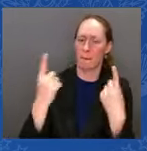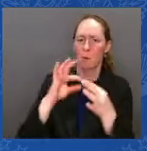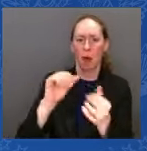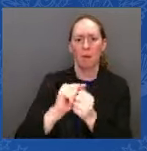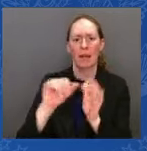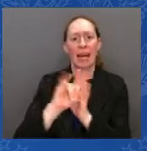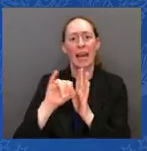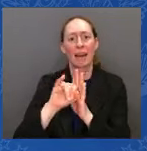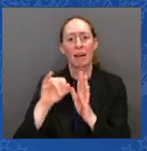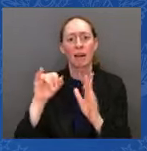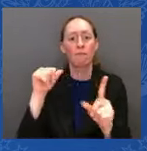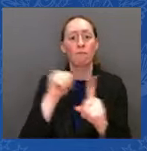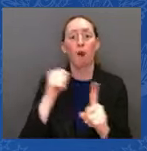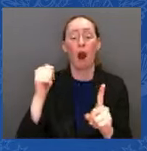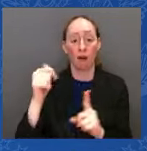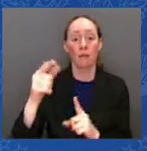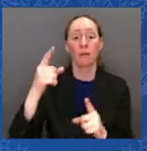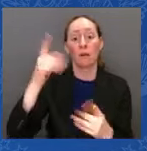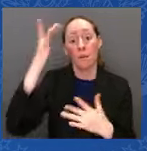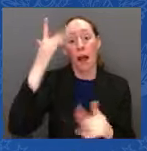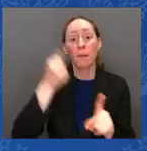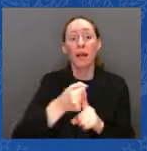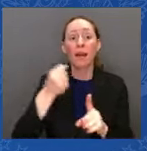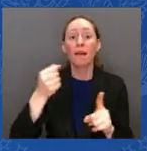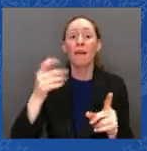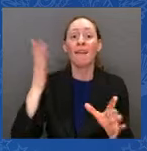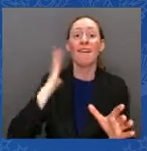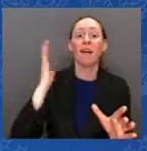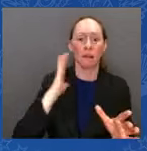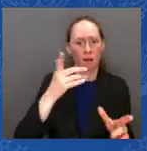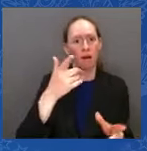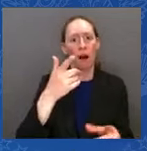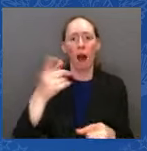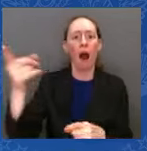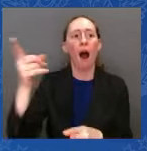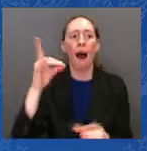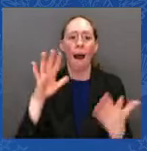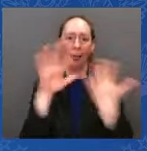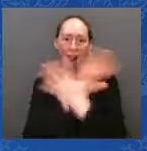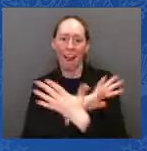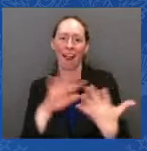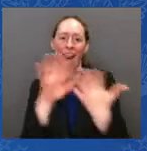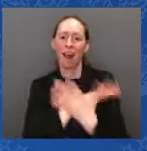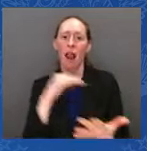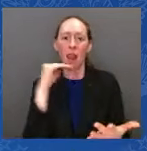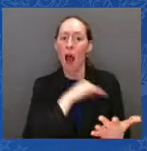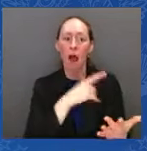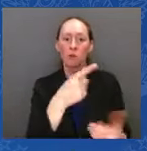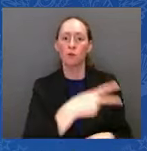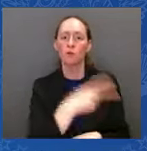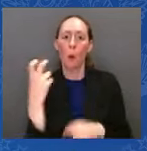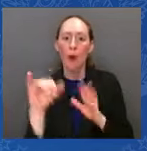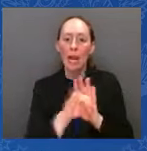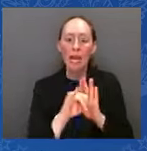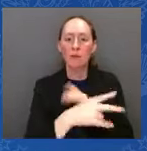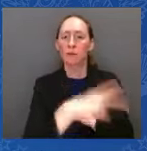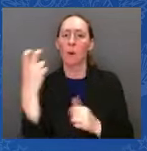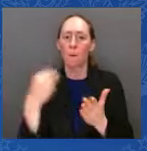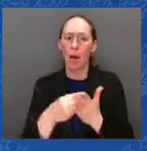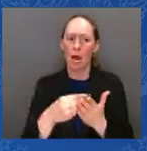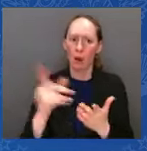and seize back stolen funds. There's billions of dollars in stolen funds that we haven't gotten back yet. It strengthens the